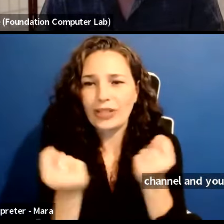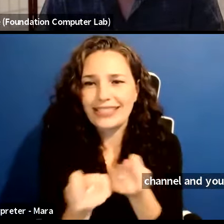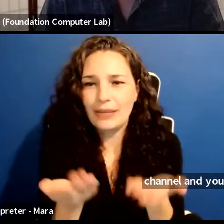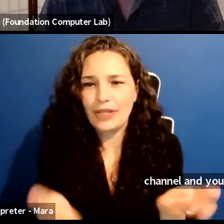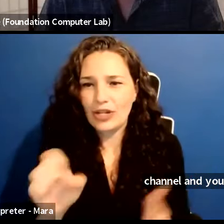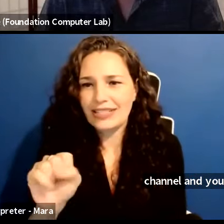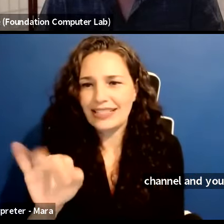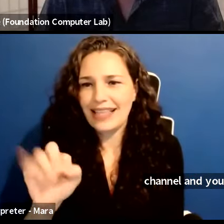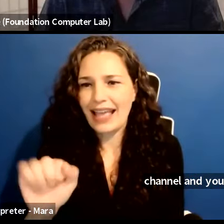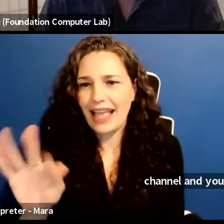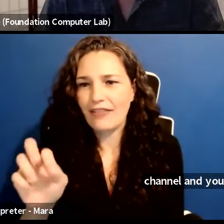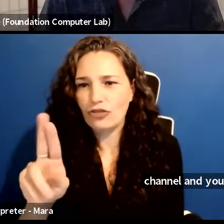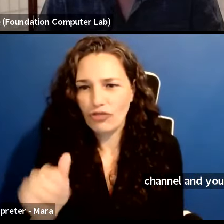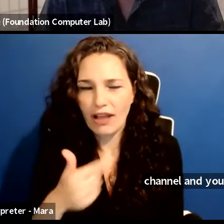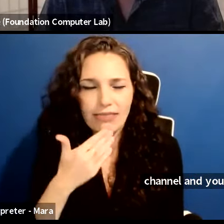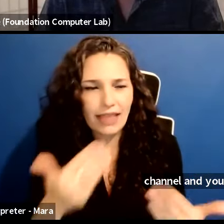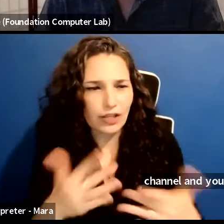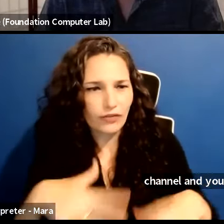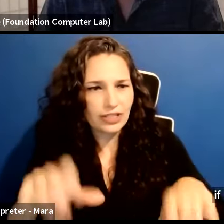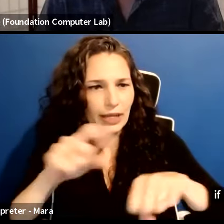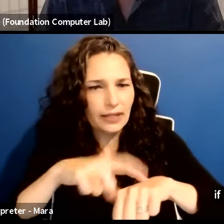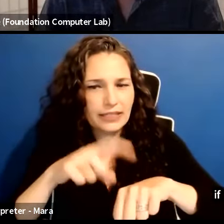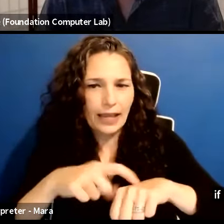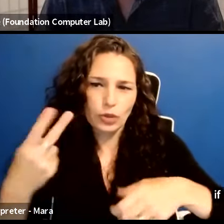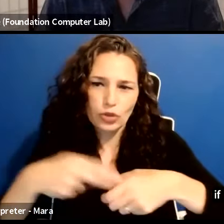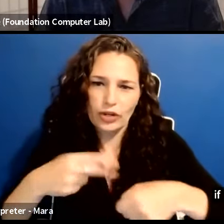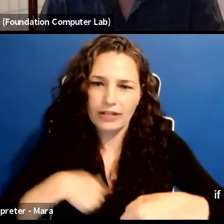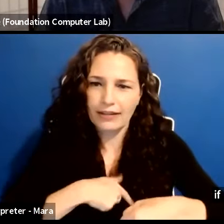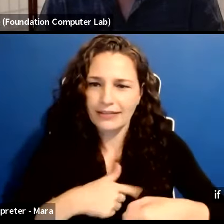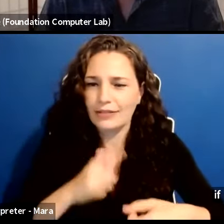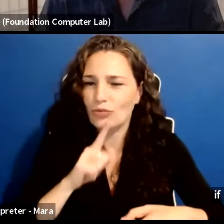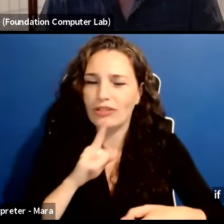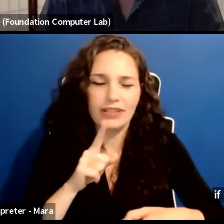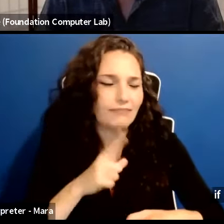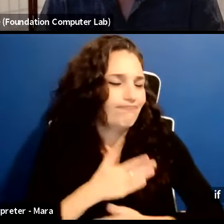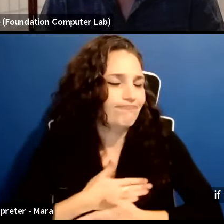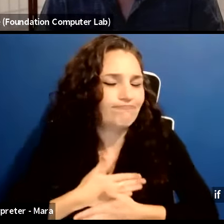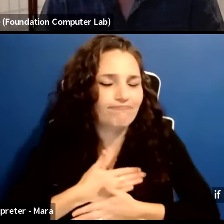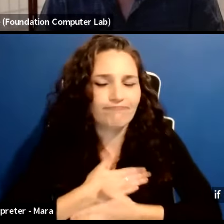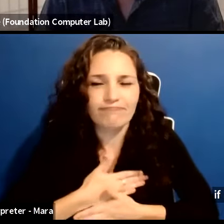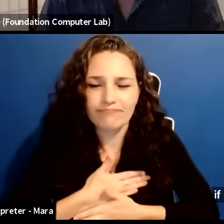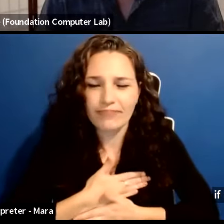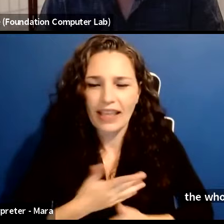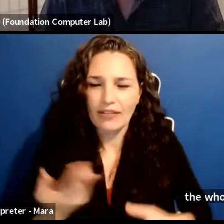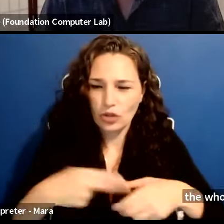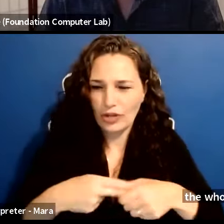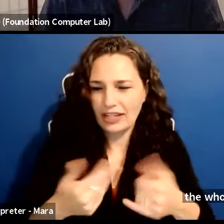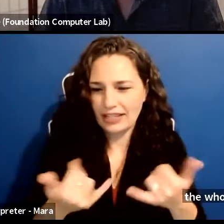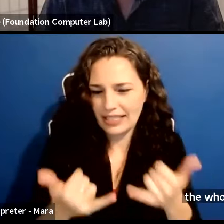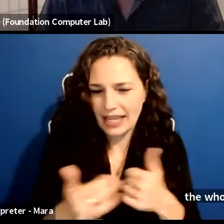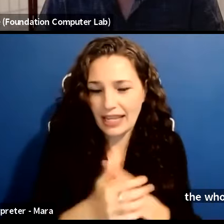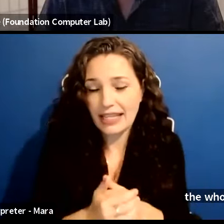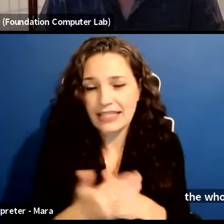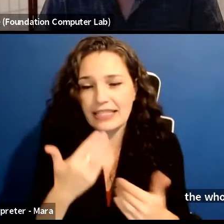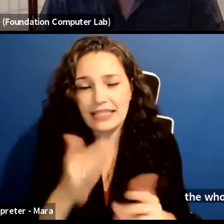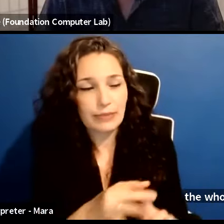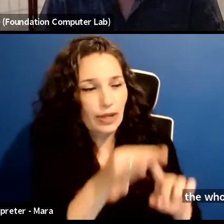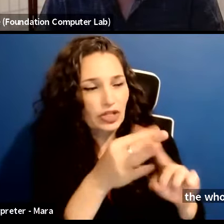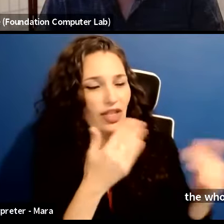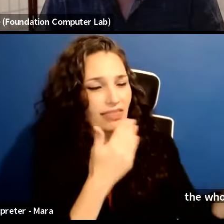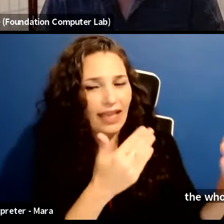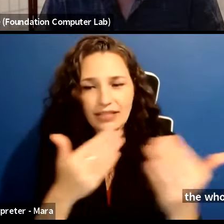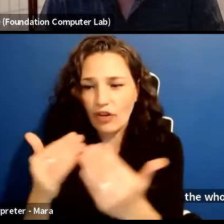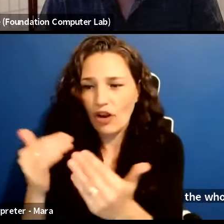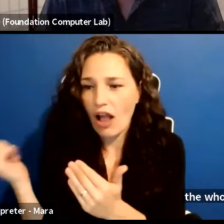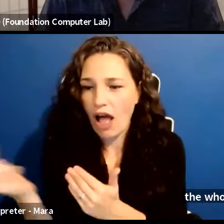like to thank you for taking the time out to be here with us. It's been a true pleasure having you joining us today. And special thanks to each of you who've been